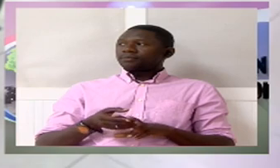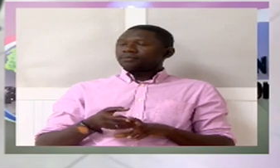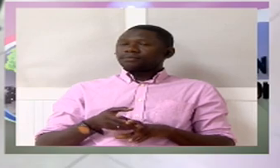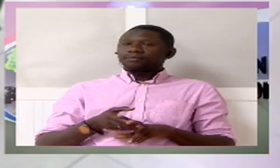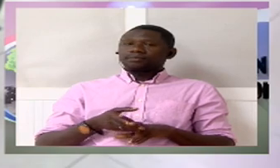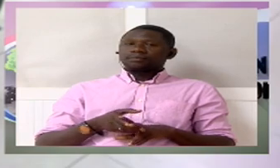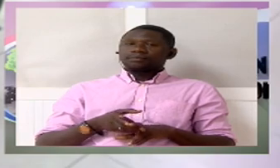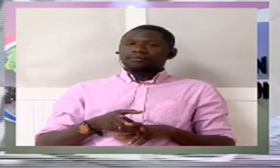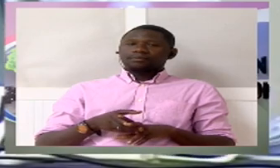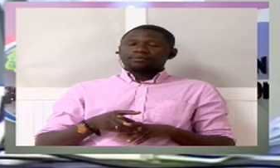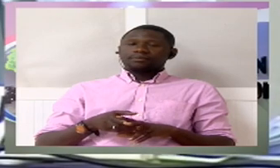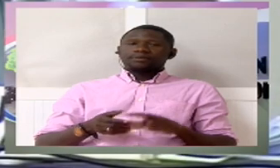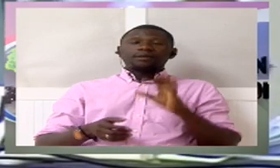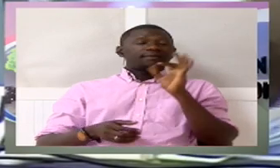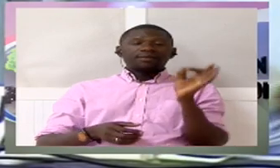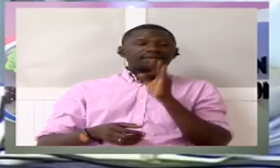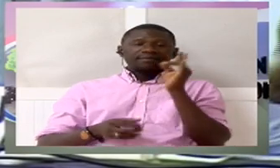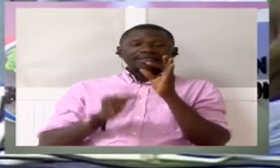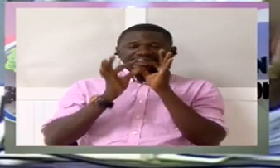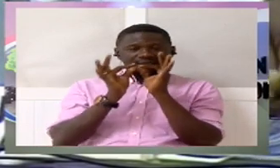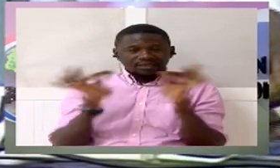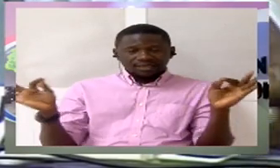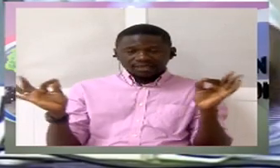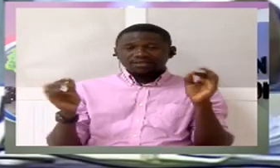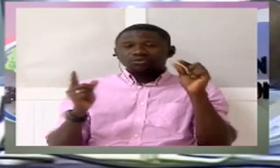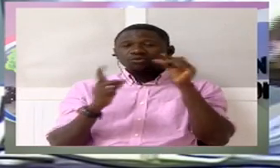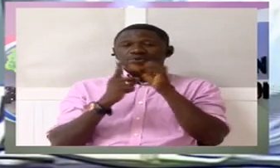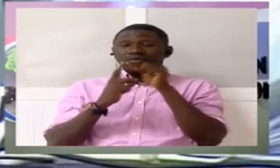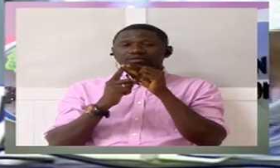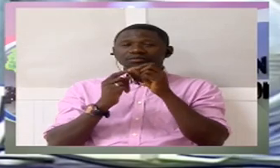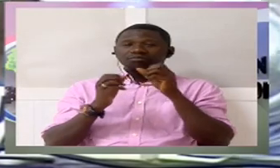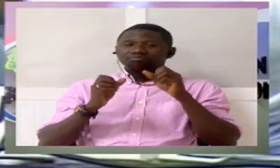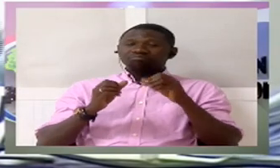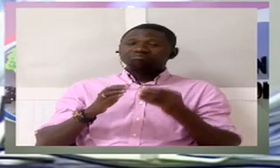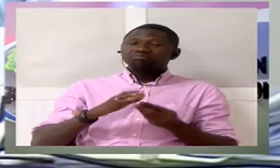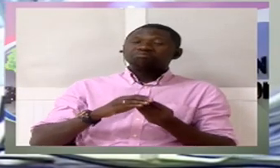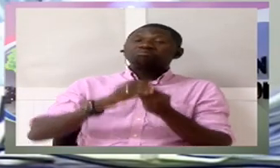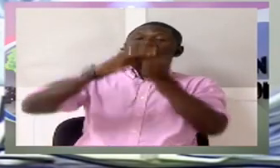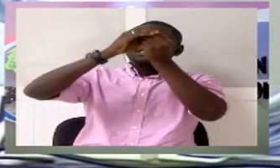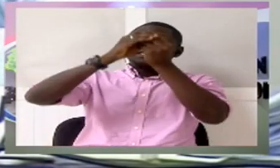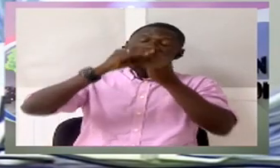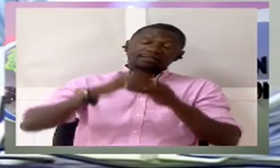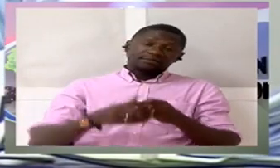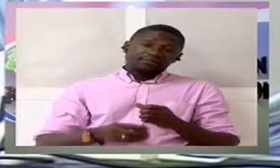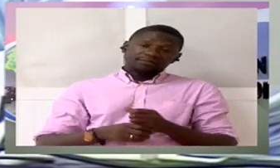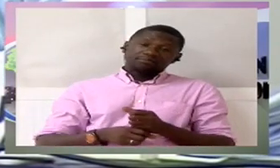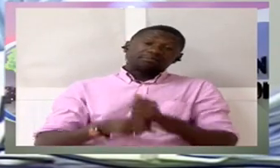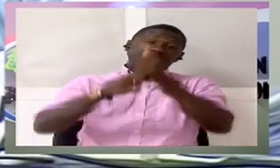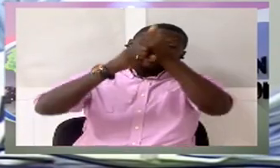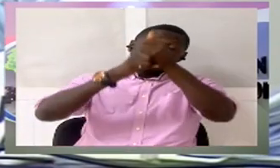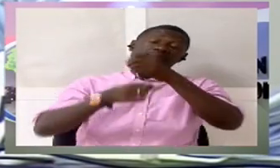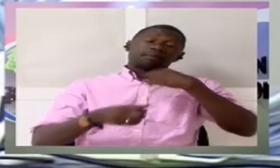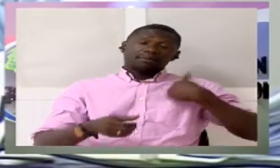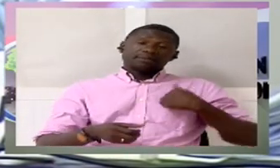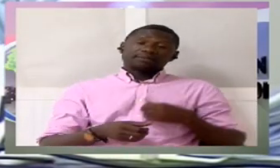Indeed, very nice words of praise. Kumanyima balu kamojai. And a